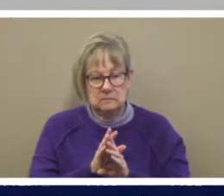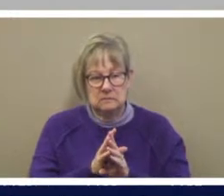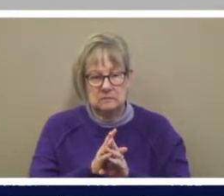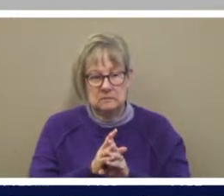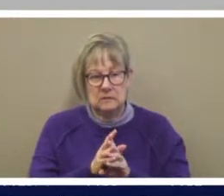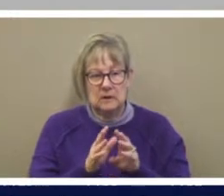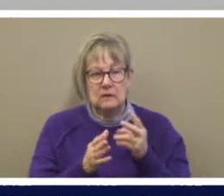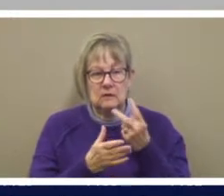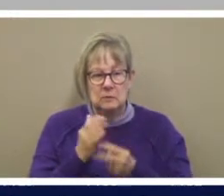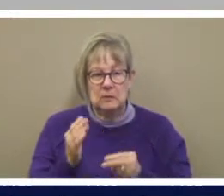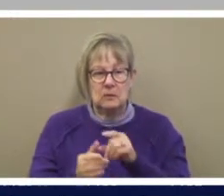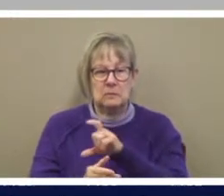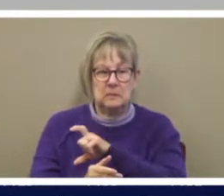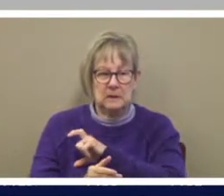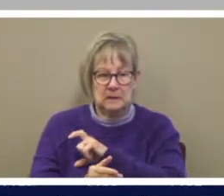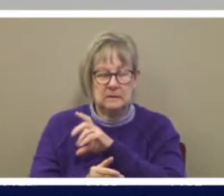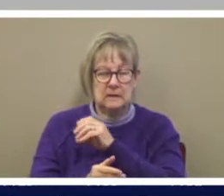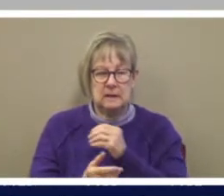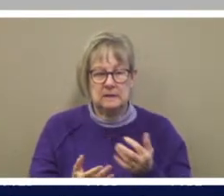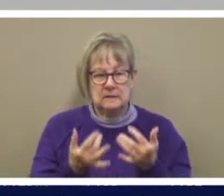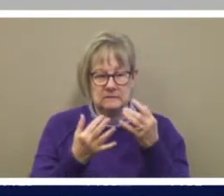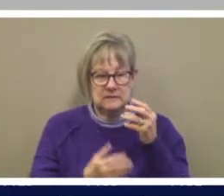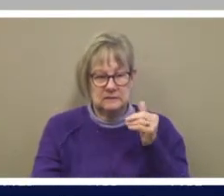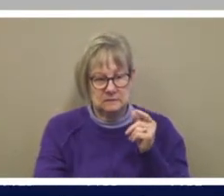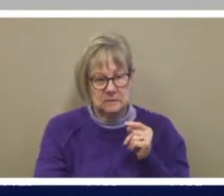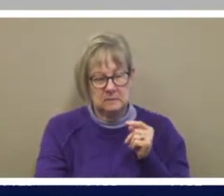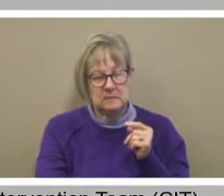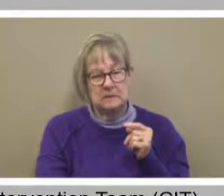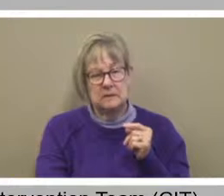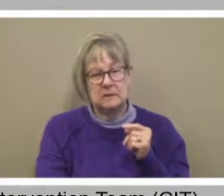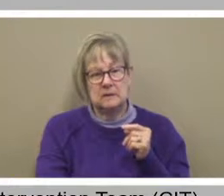for both the police department and the fire department.